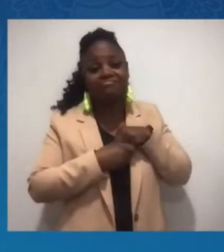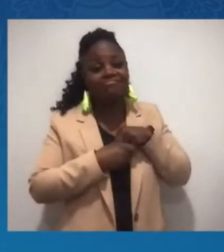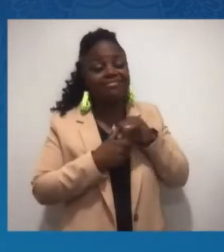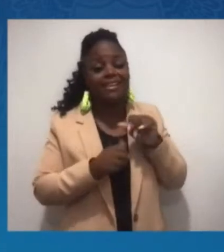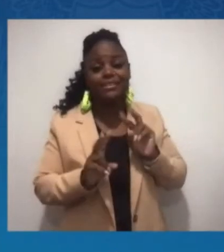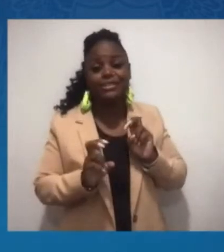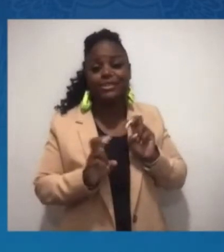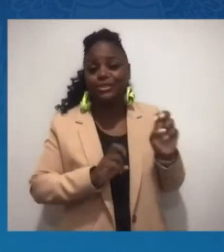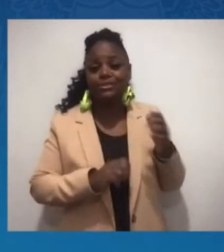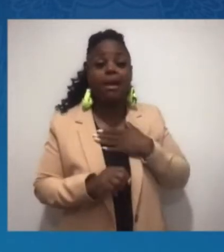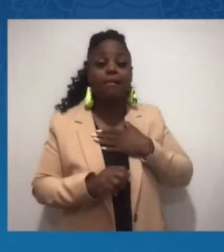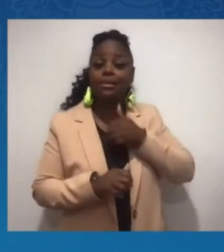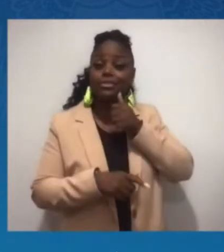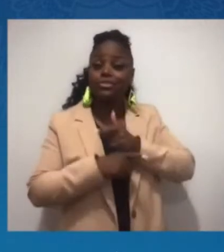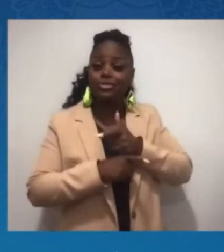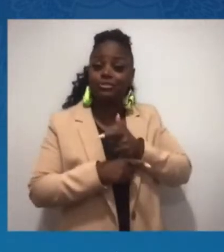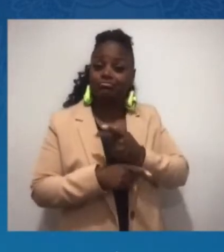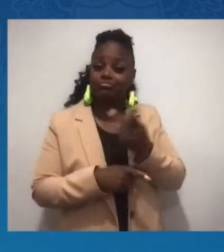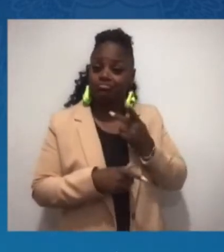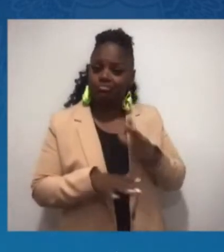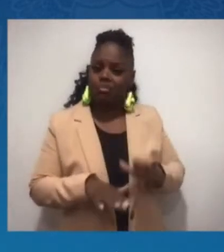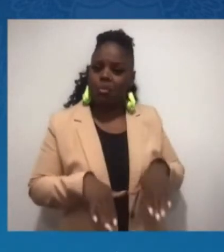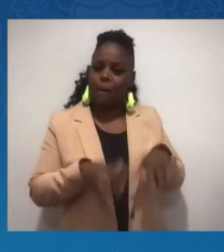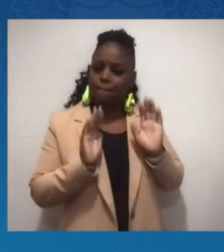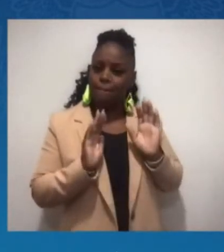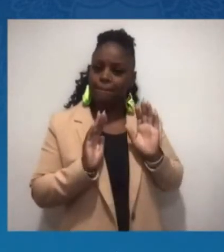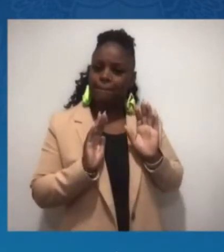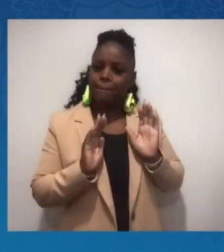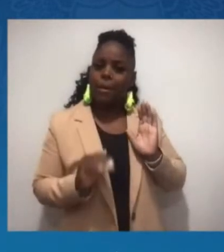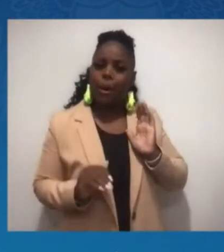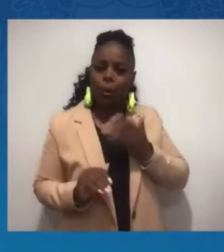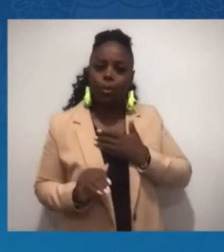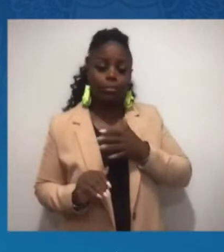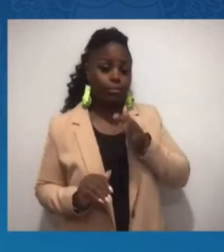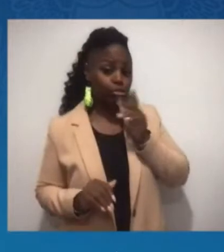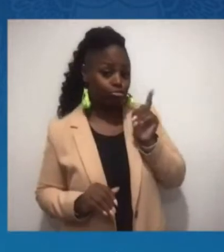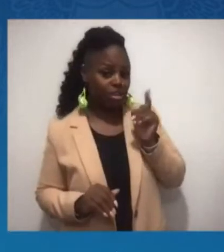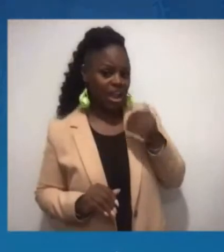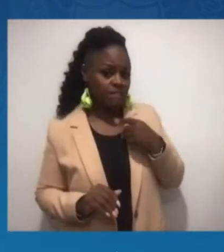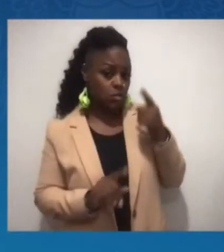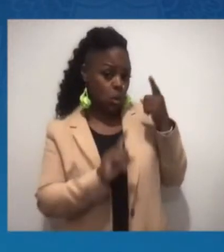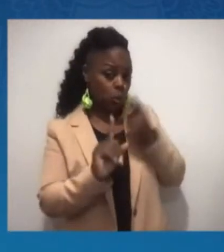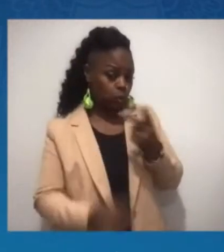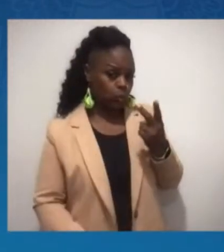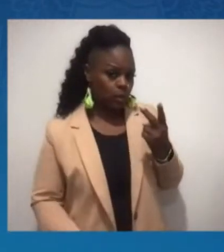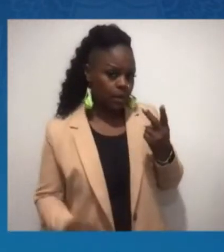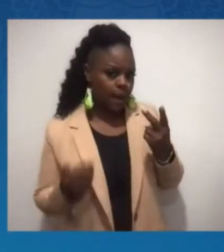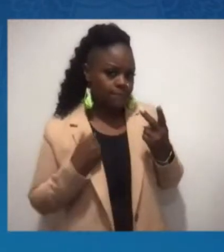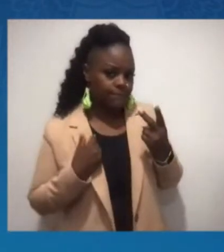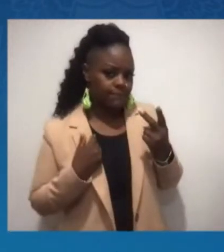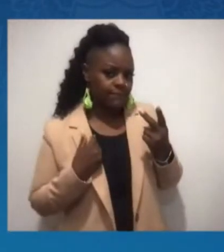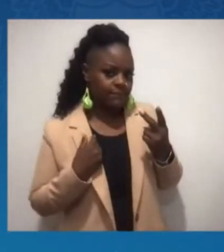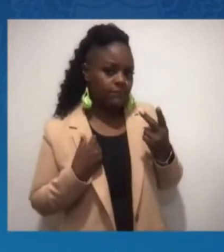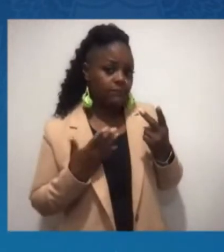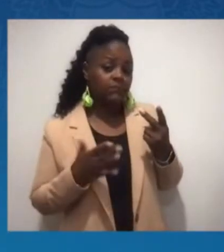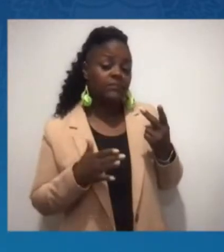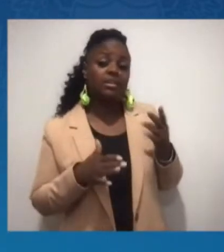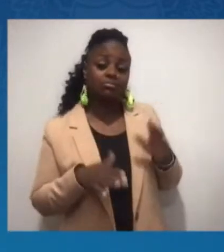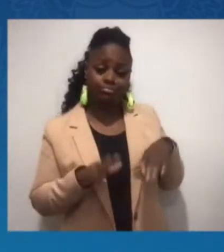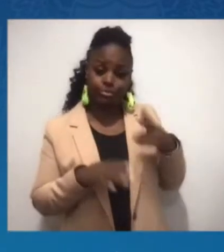mother who had two goals in her life: to raise her two daughters and end breast